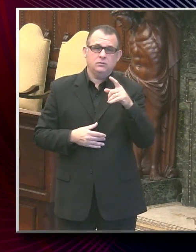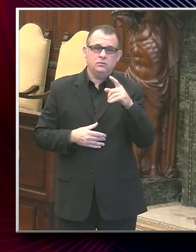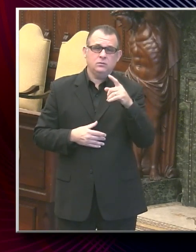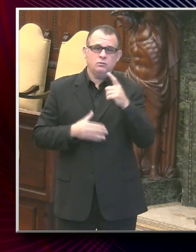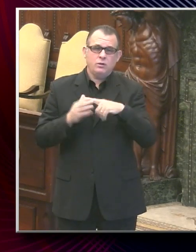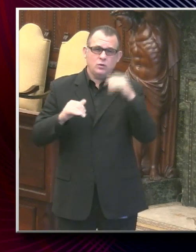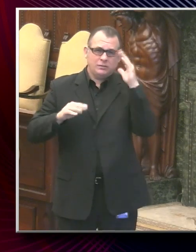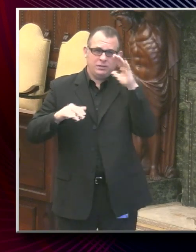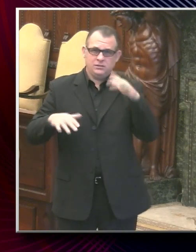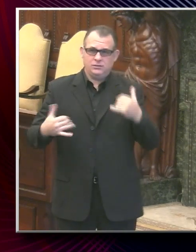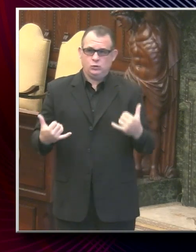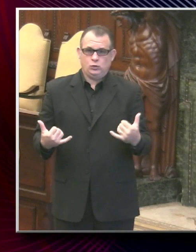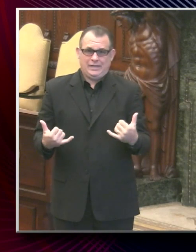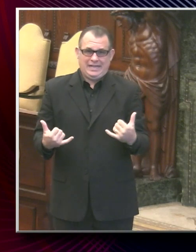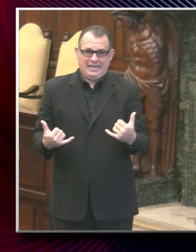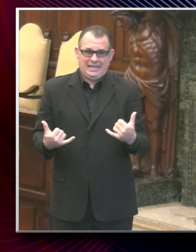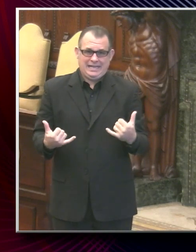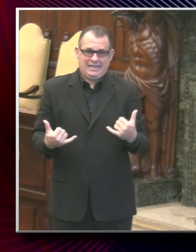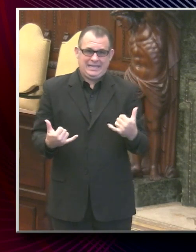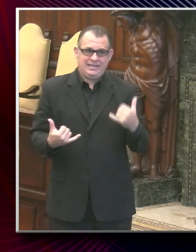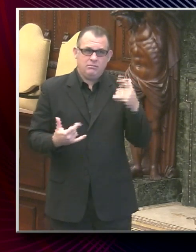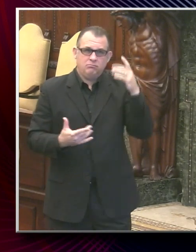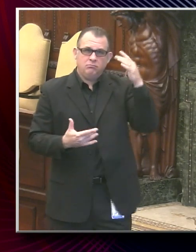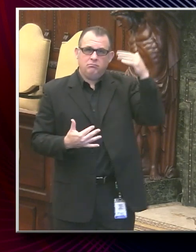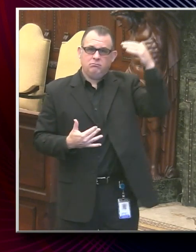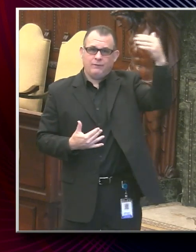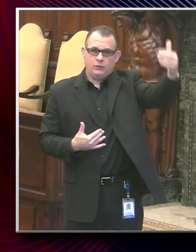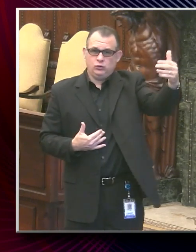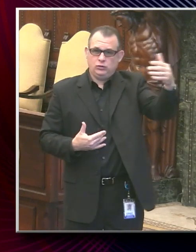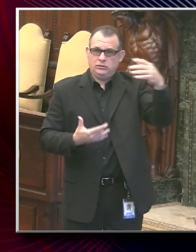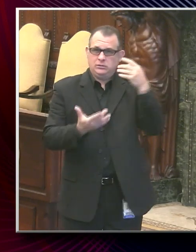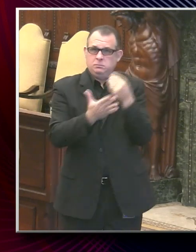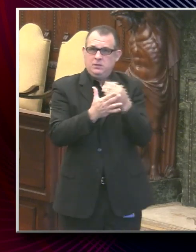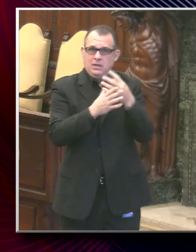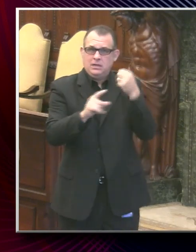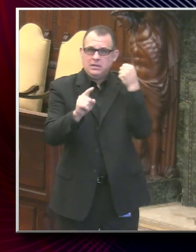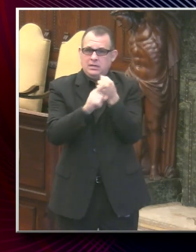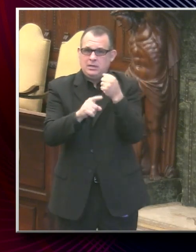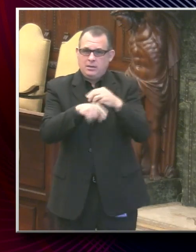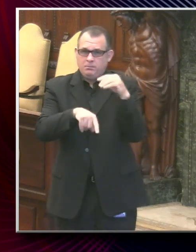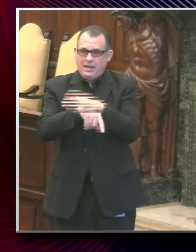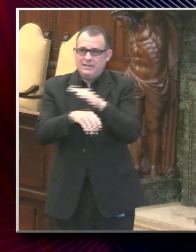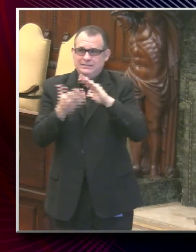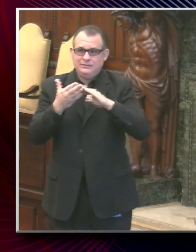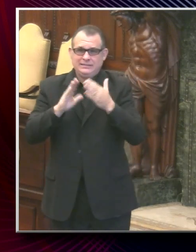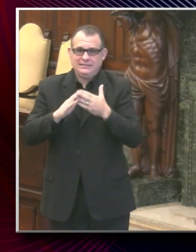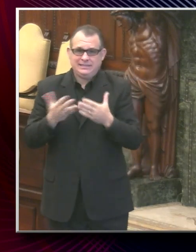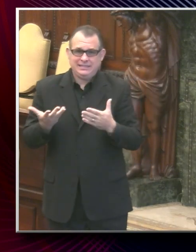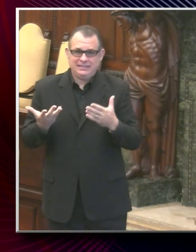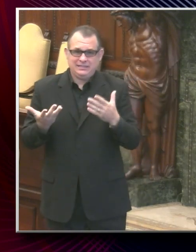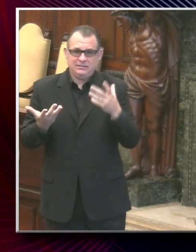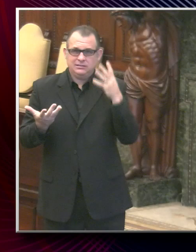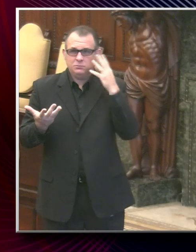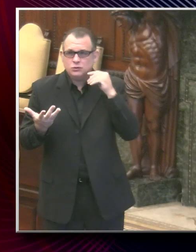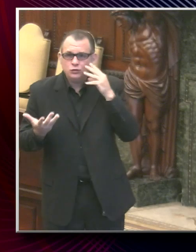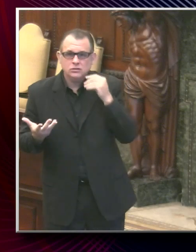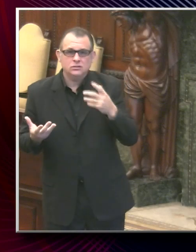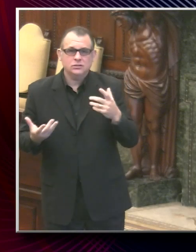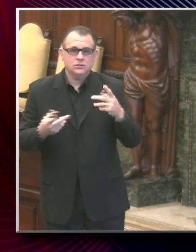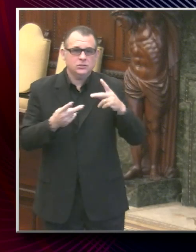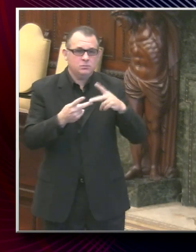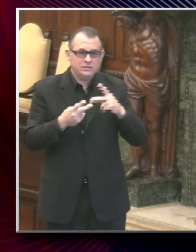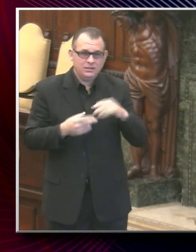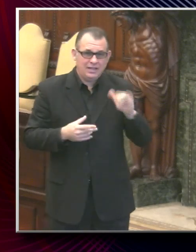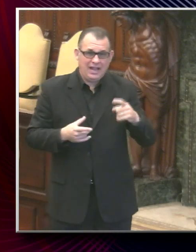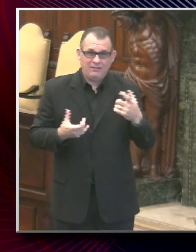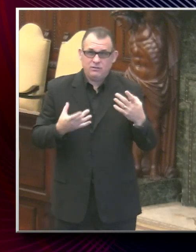term financially, the economic impact in the city as you see other cities that are having to shut down who had their economies